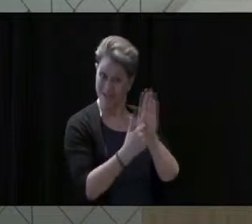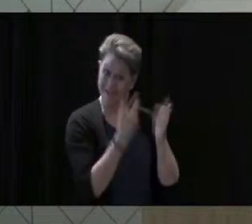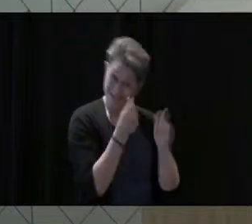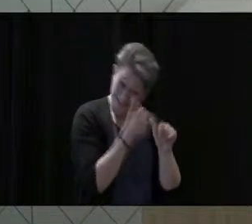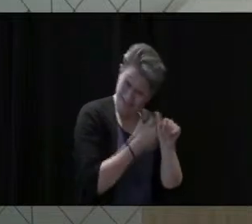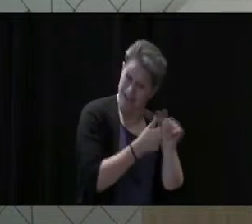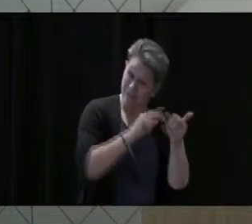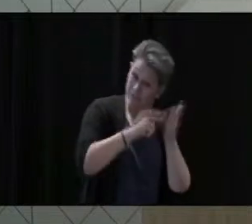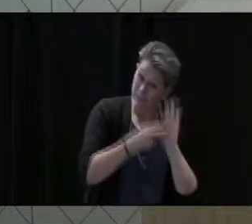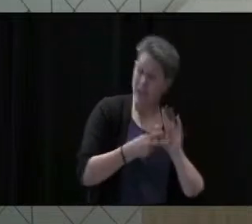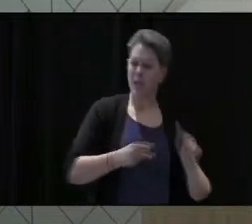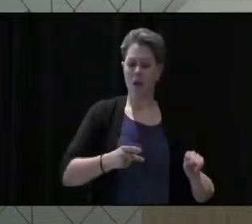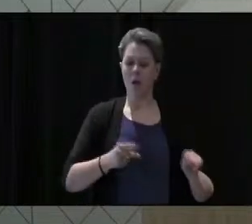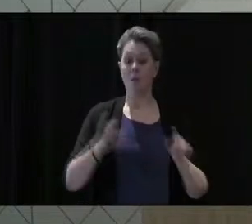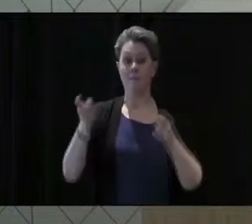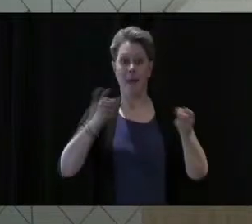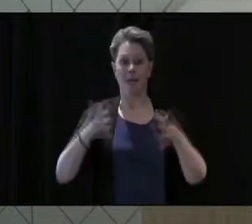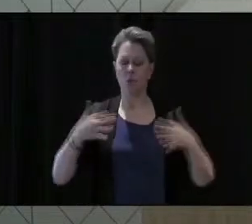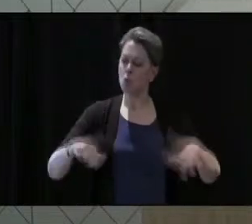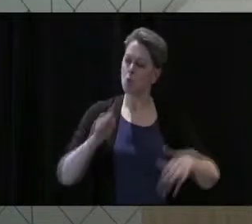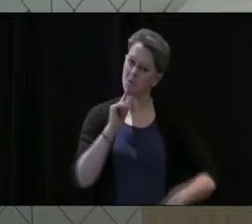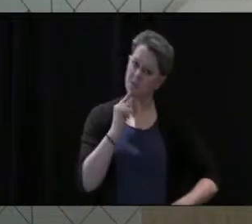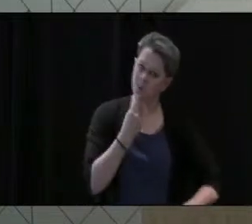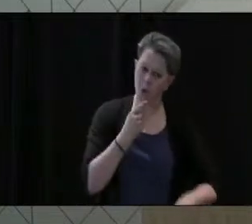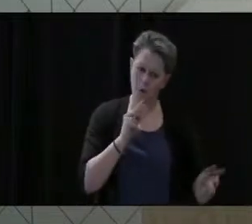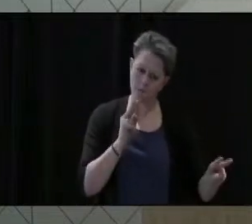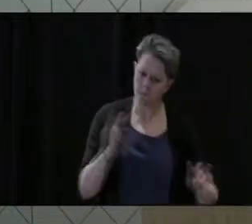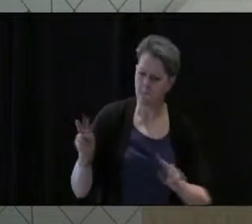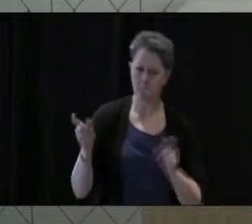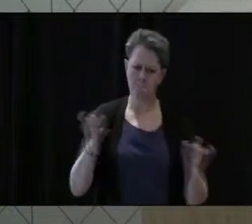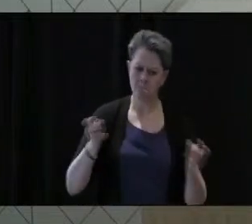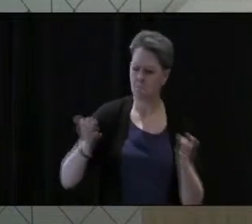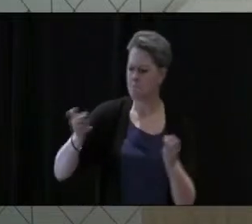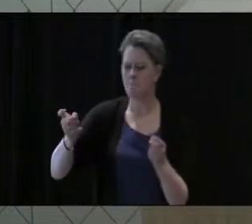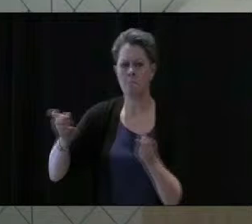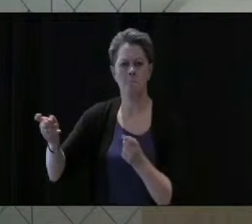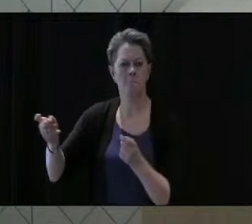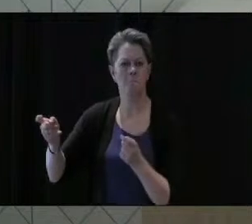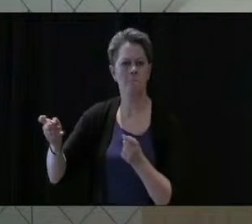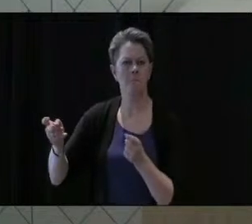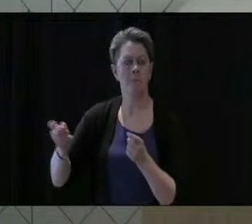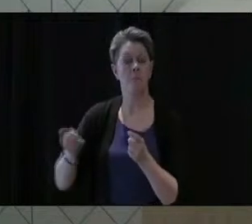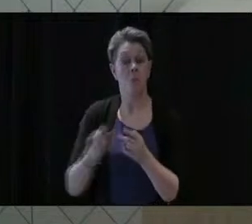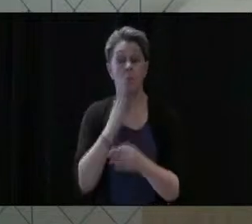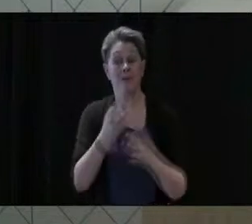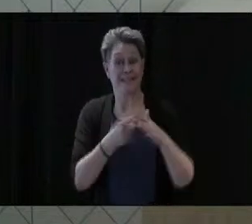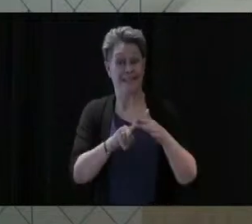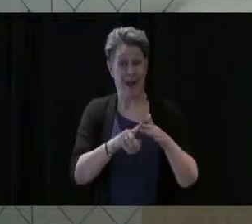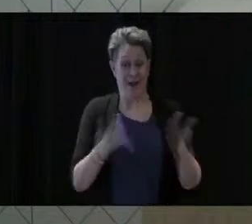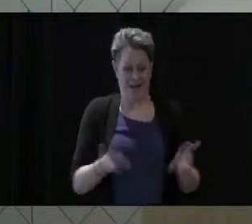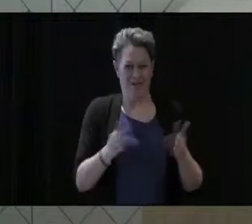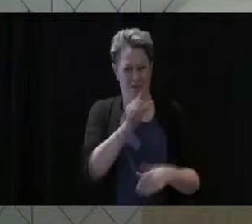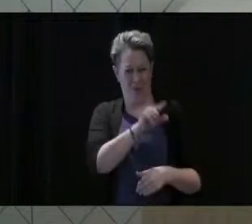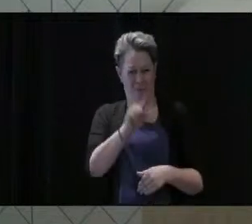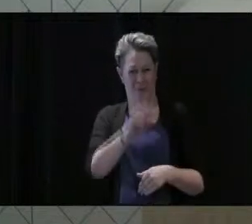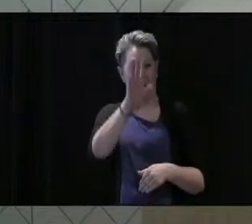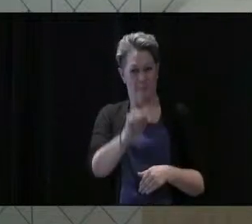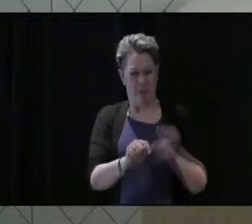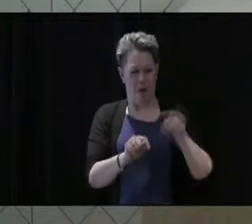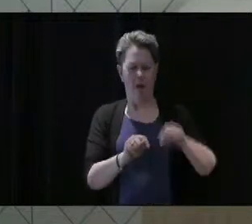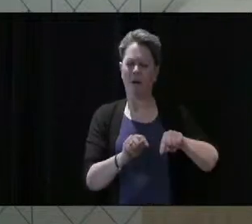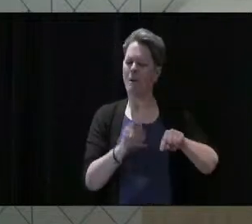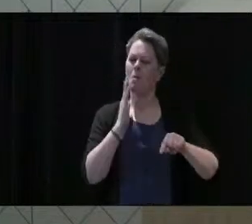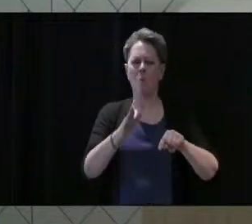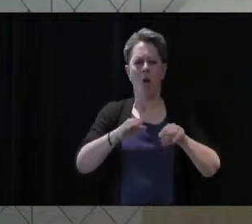the form of more rigorous management everywhere. It starts with government, but it extends way beyond